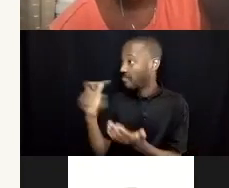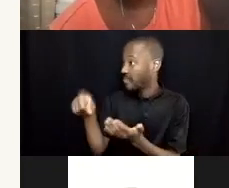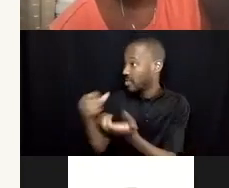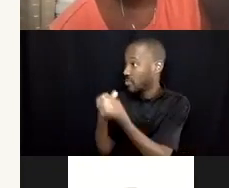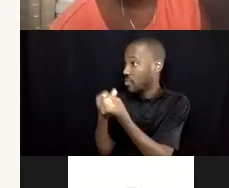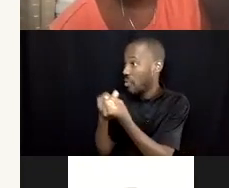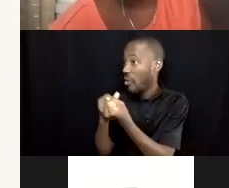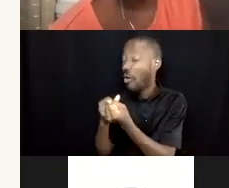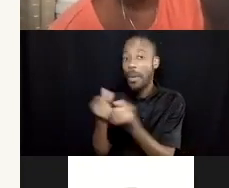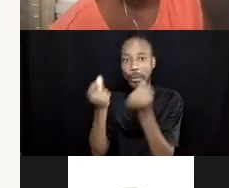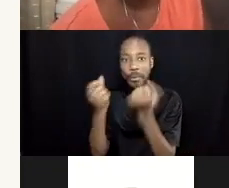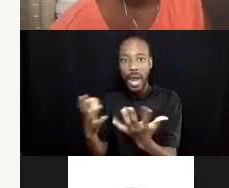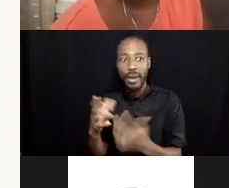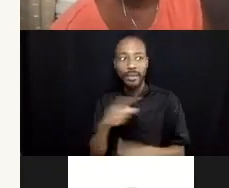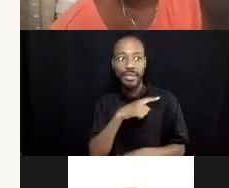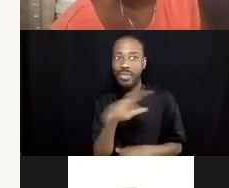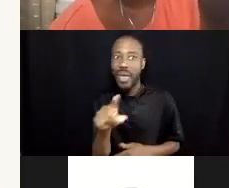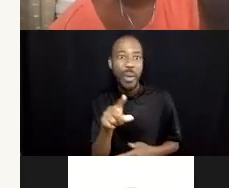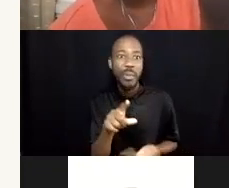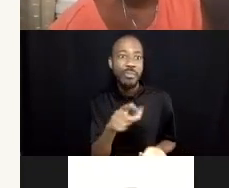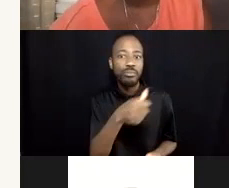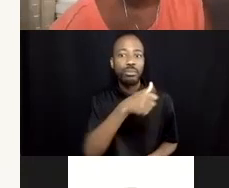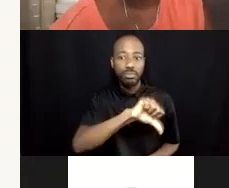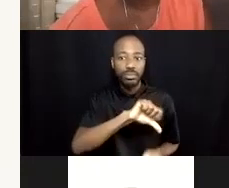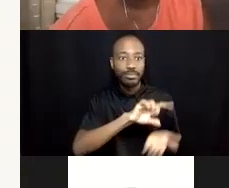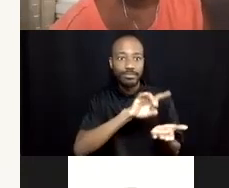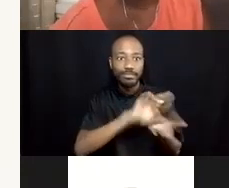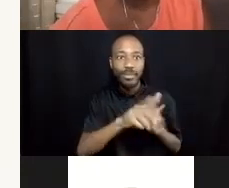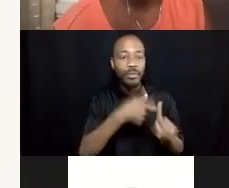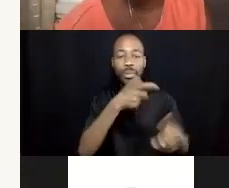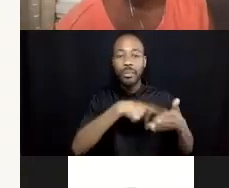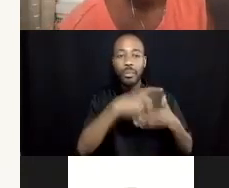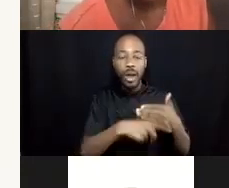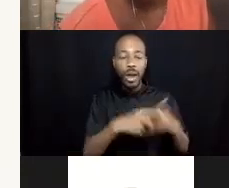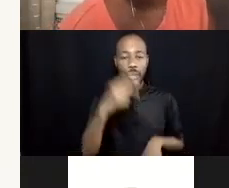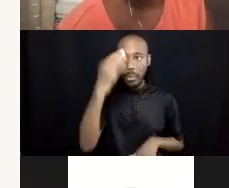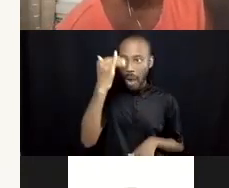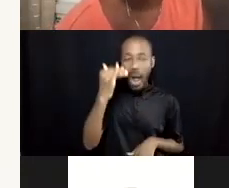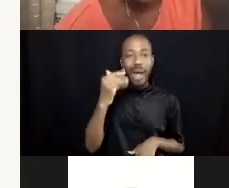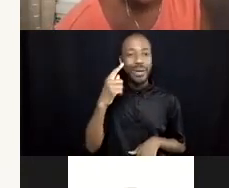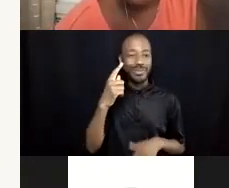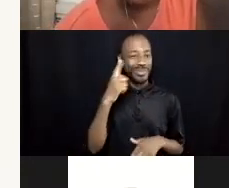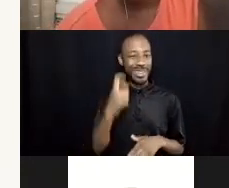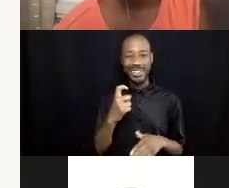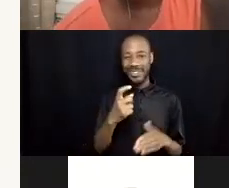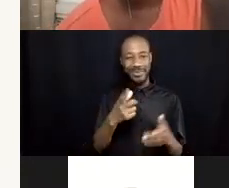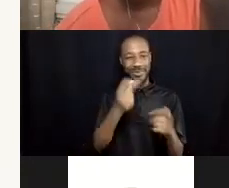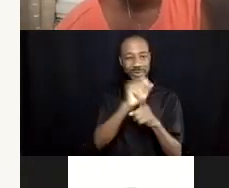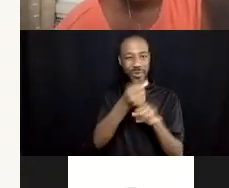were kind of dispelled from the program for matters of violence that were out of their